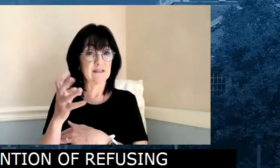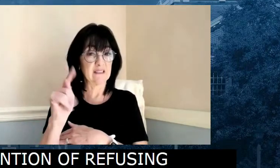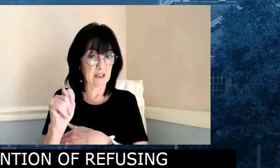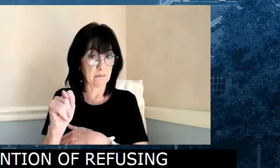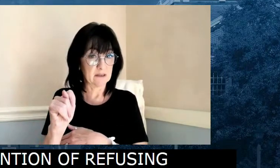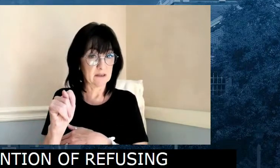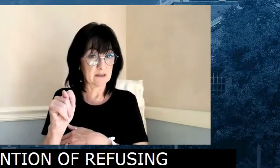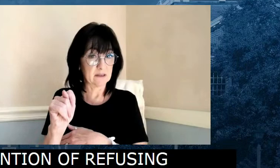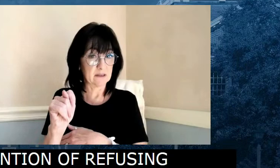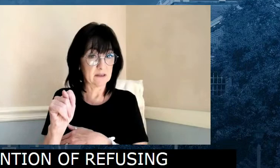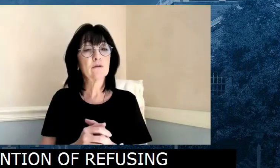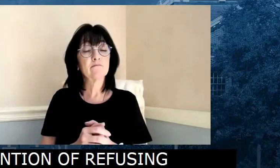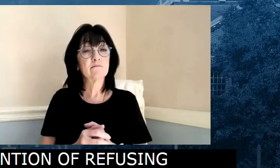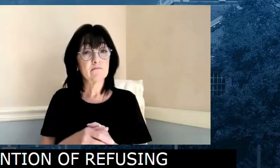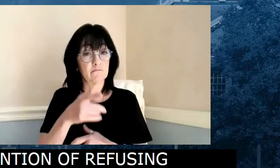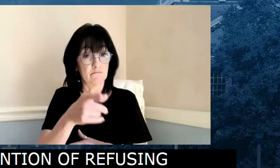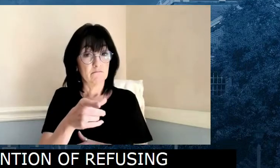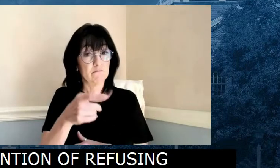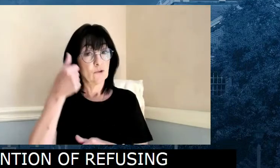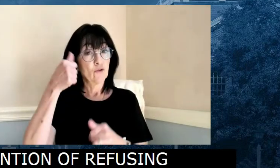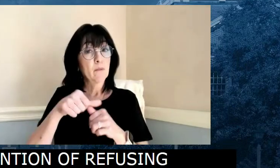for a job to receive benefits?